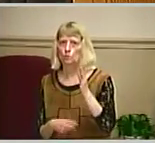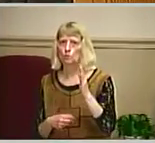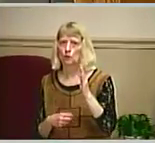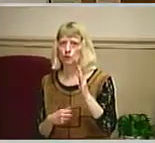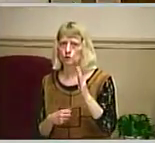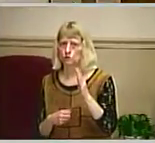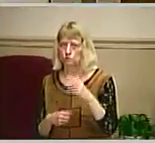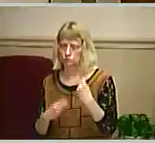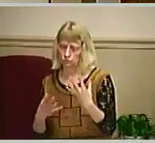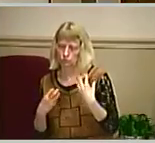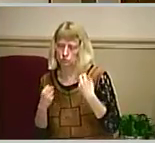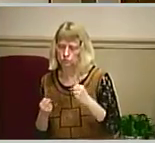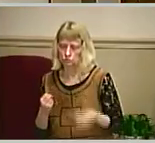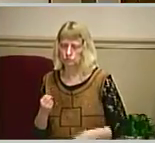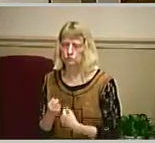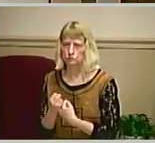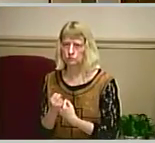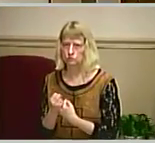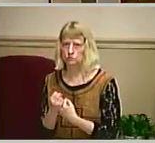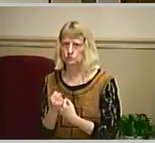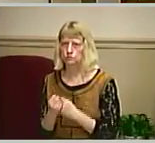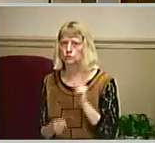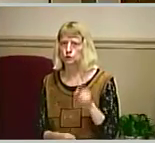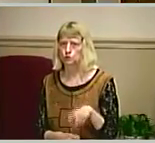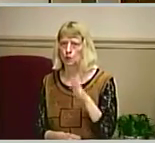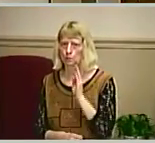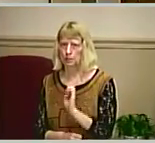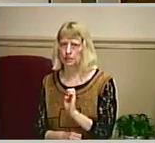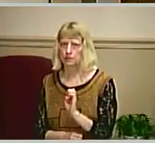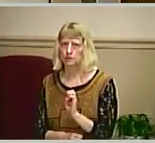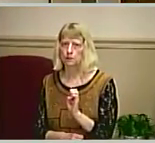and strengthened as it should be.